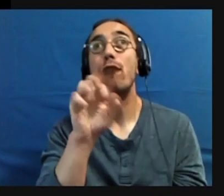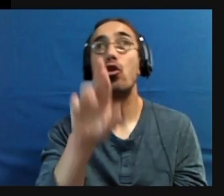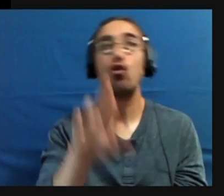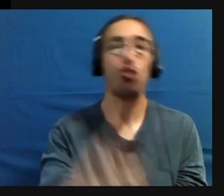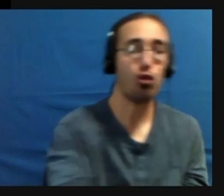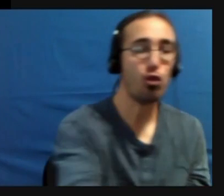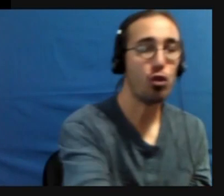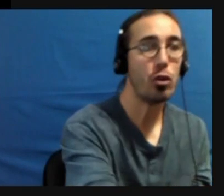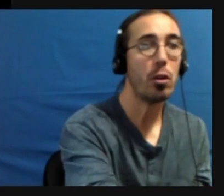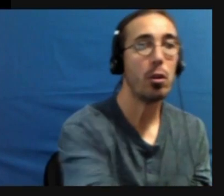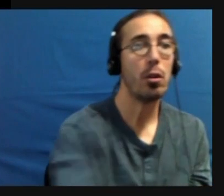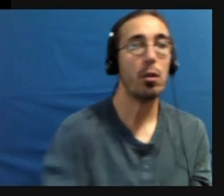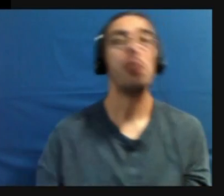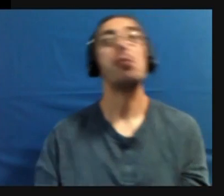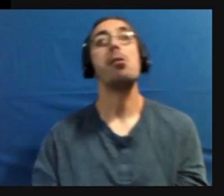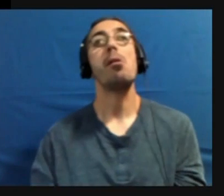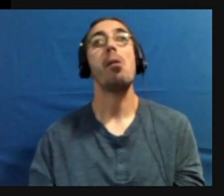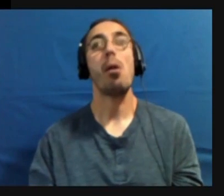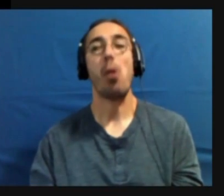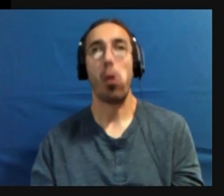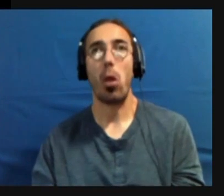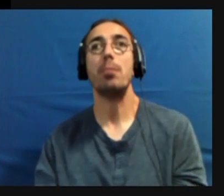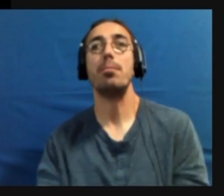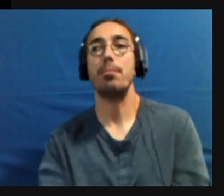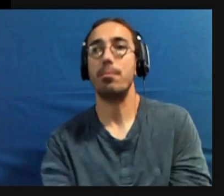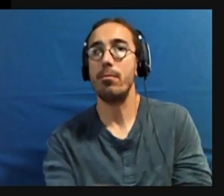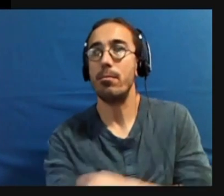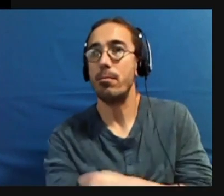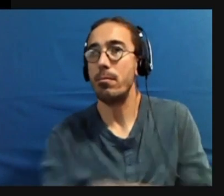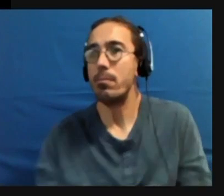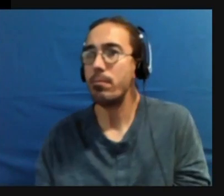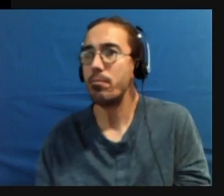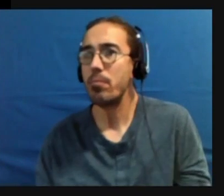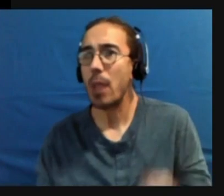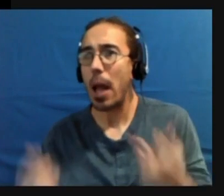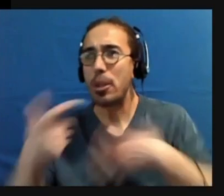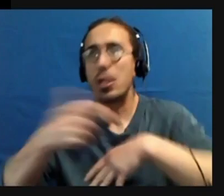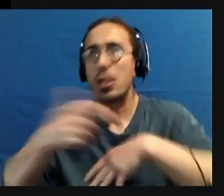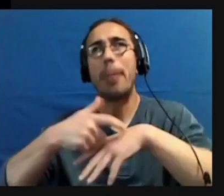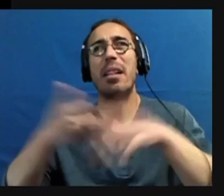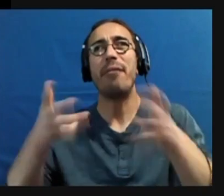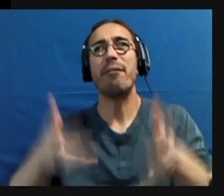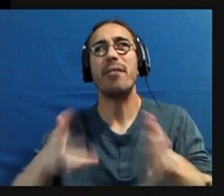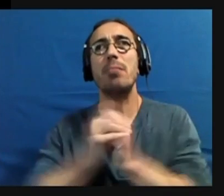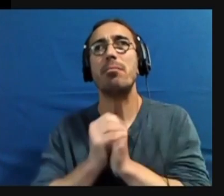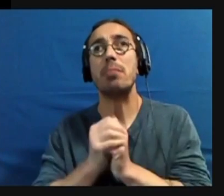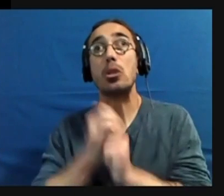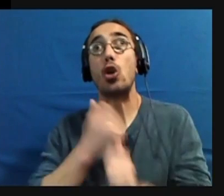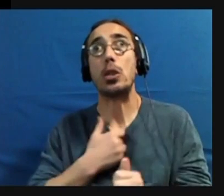All right, I'm going to go, how much time do I have left? Sorry.